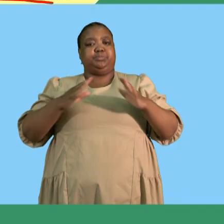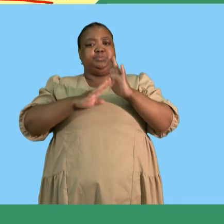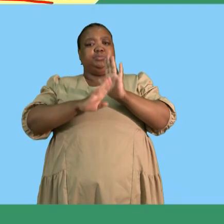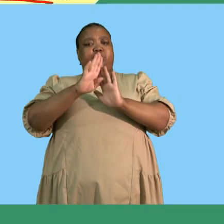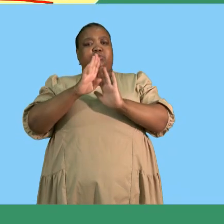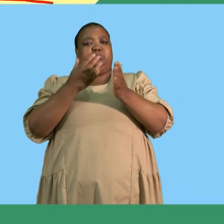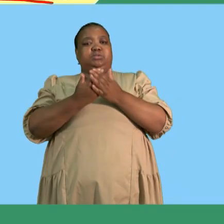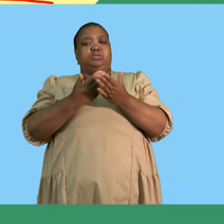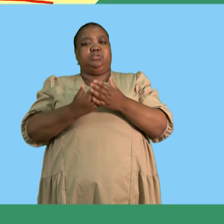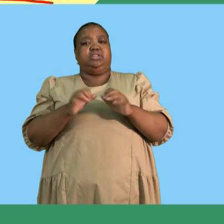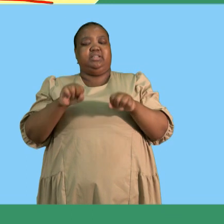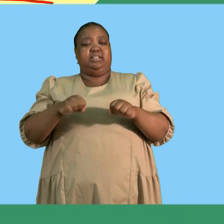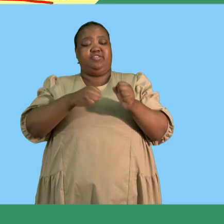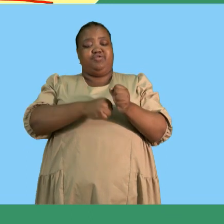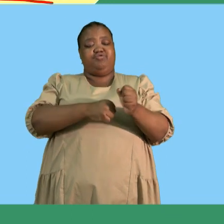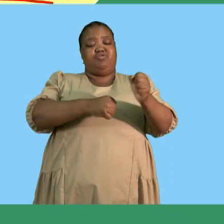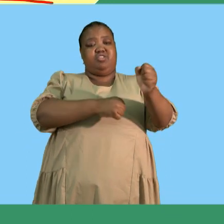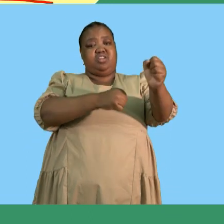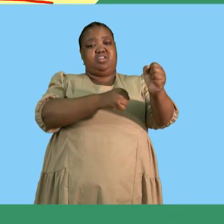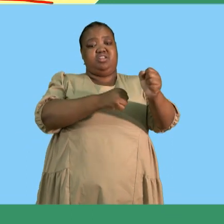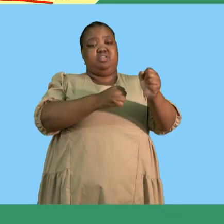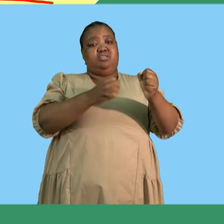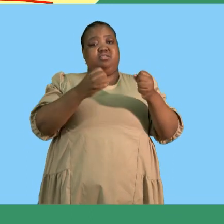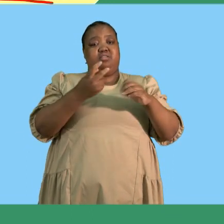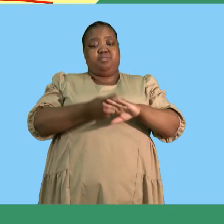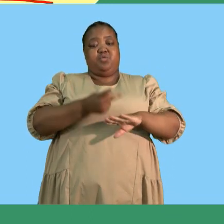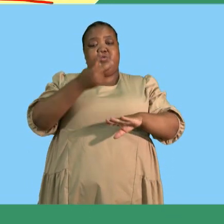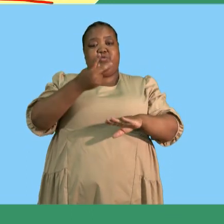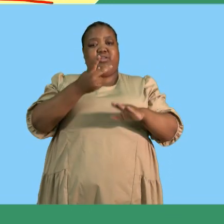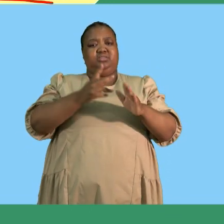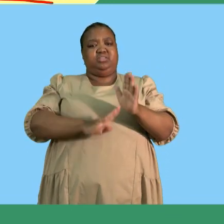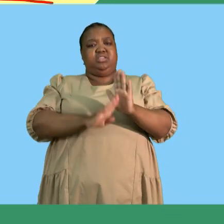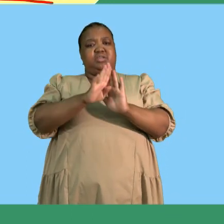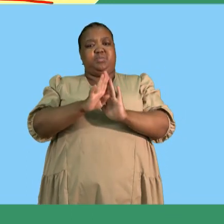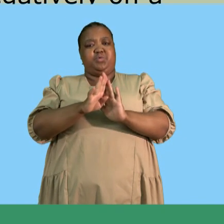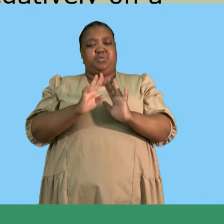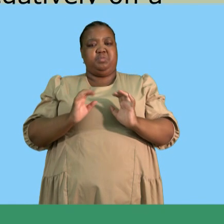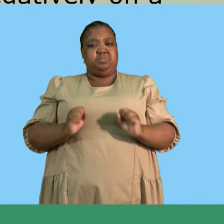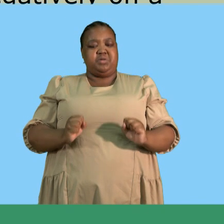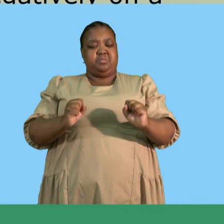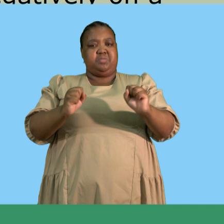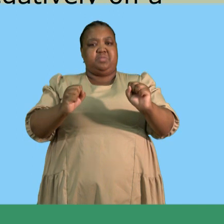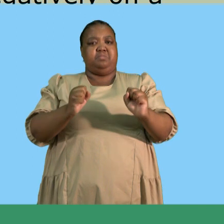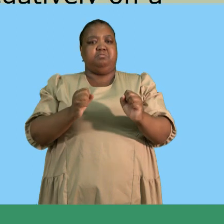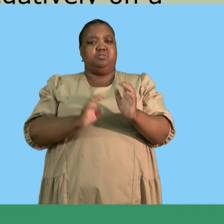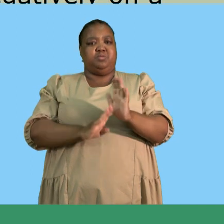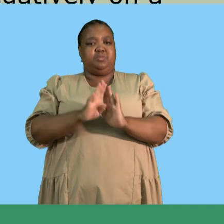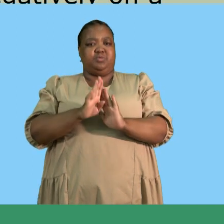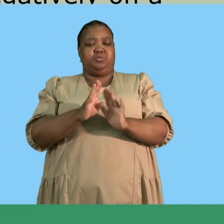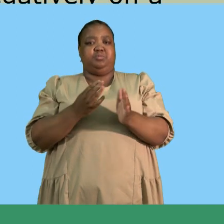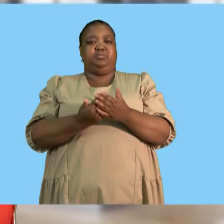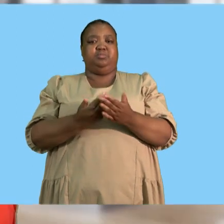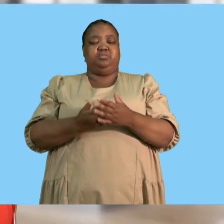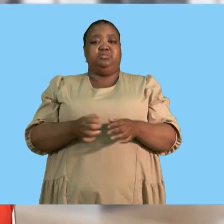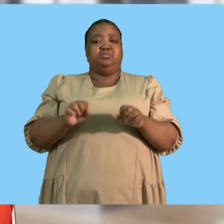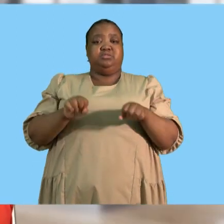Then we also have the strategies for improving profitability and sustainability. Now,